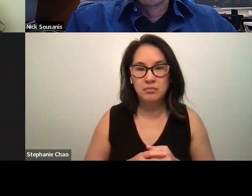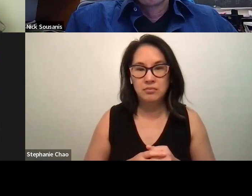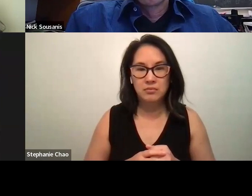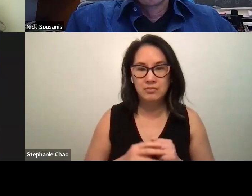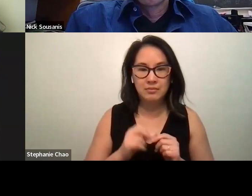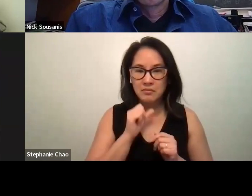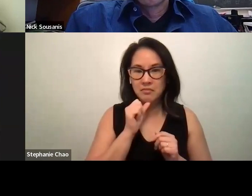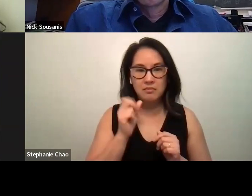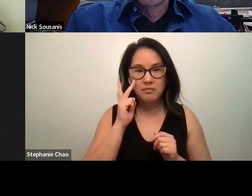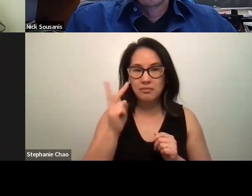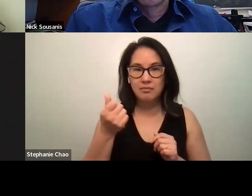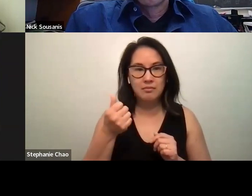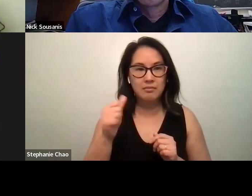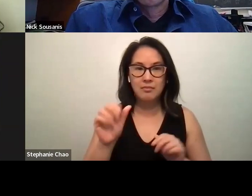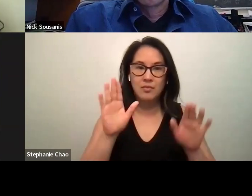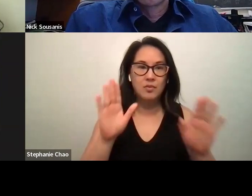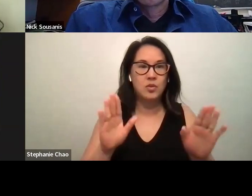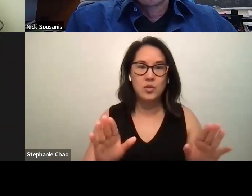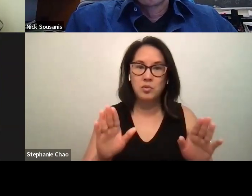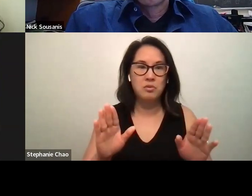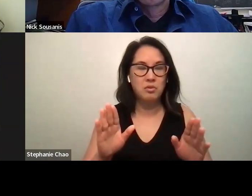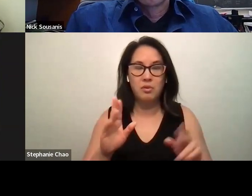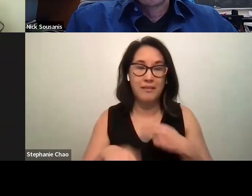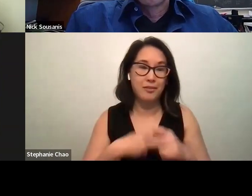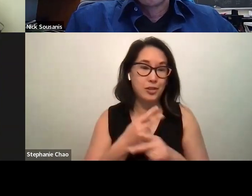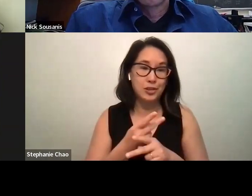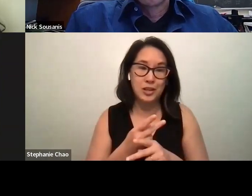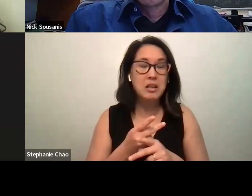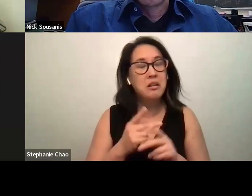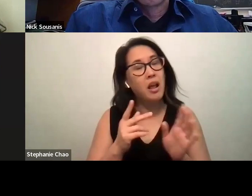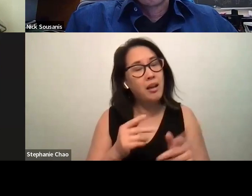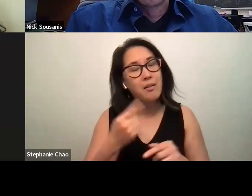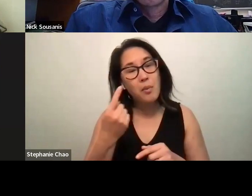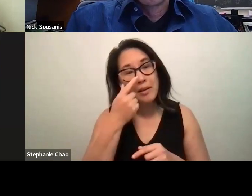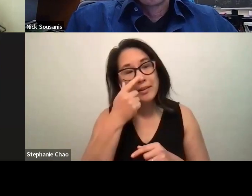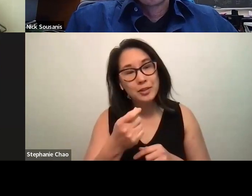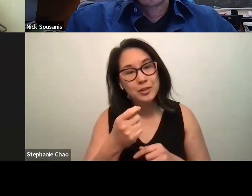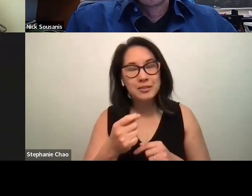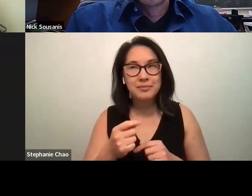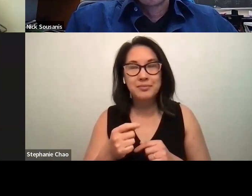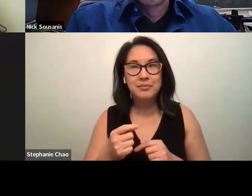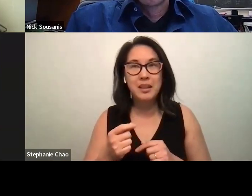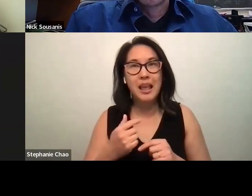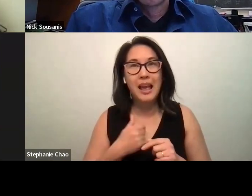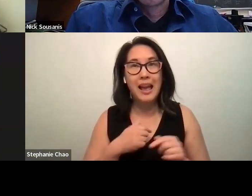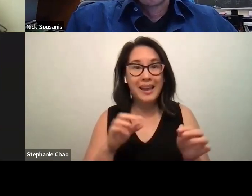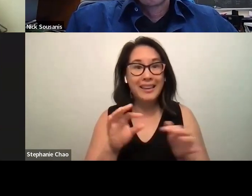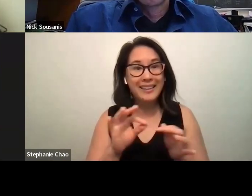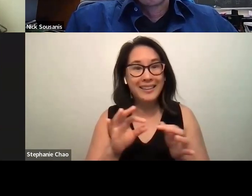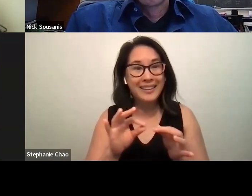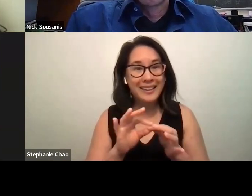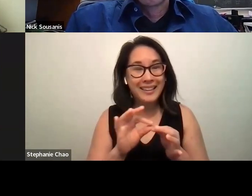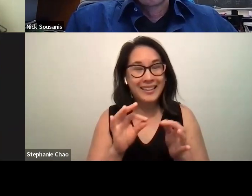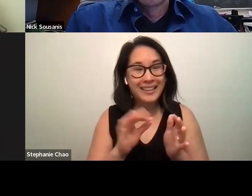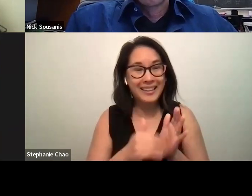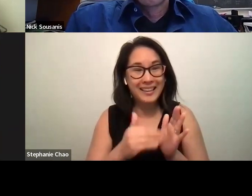great versions of it, but I think that, if it did, one of the really interesting, I keep sort of harping on this difference between